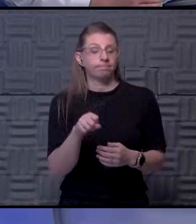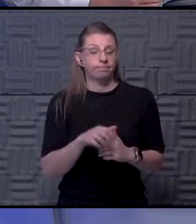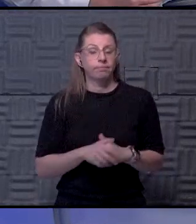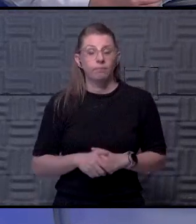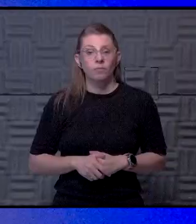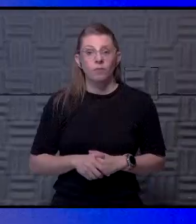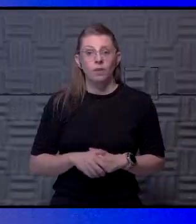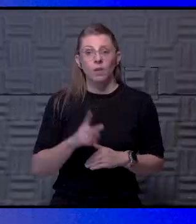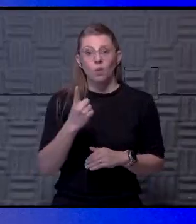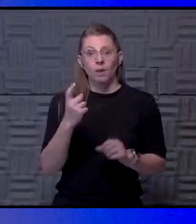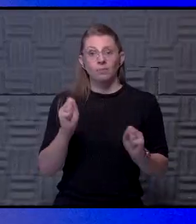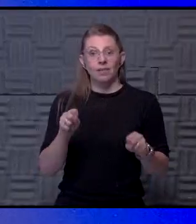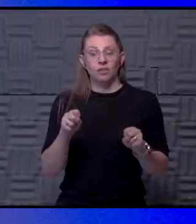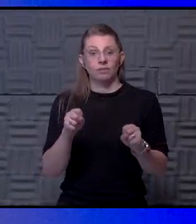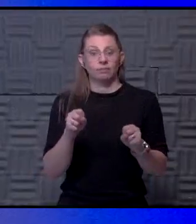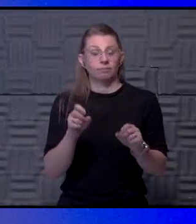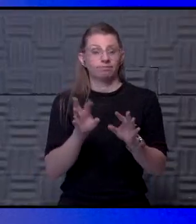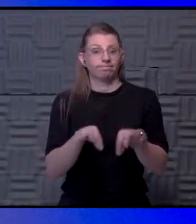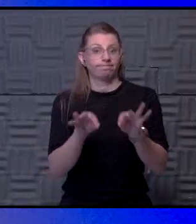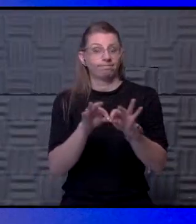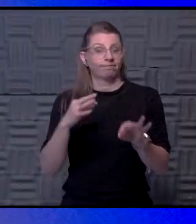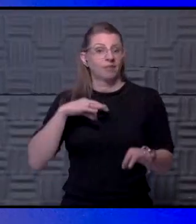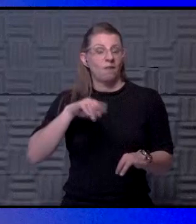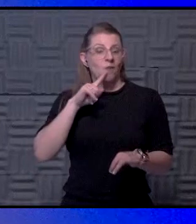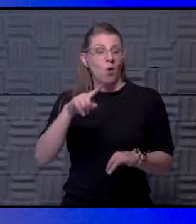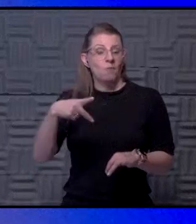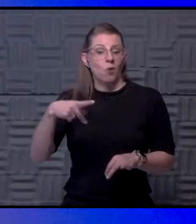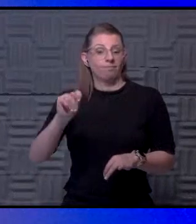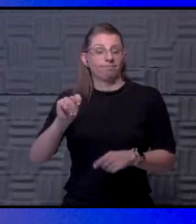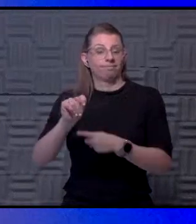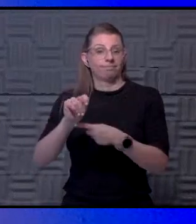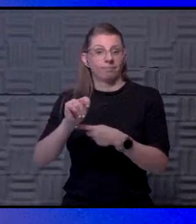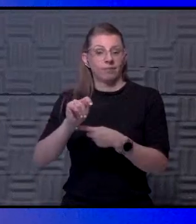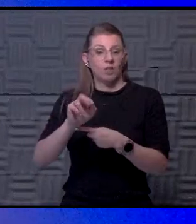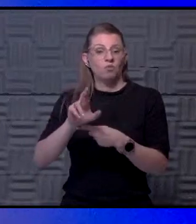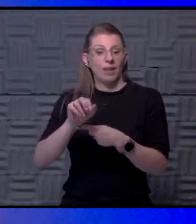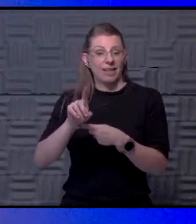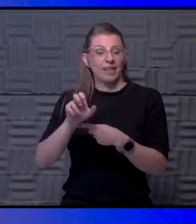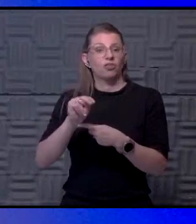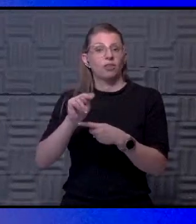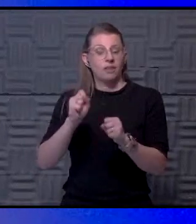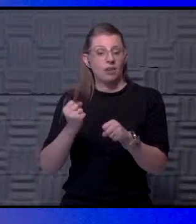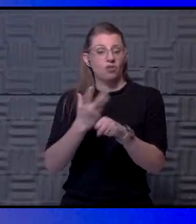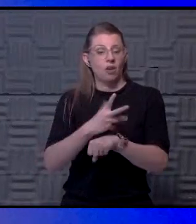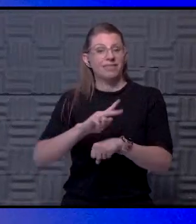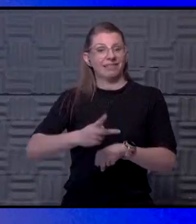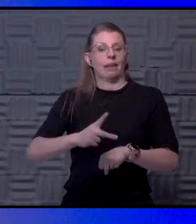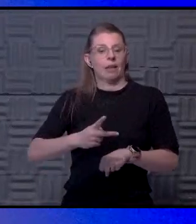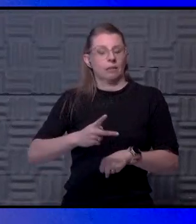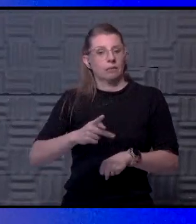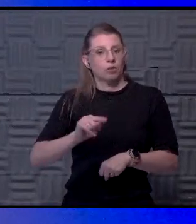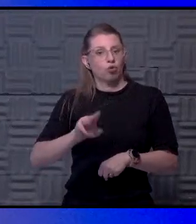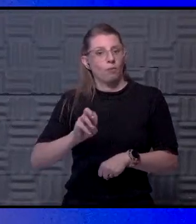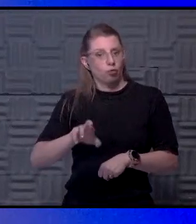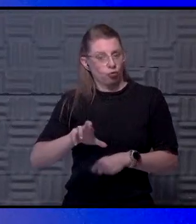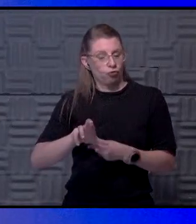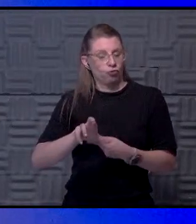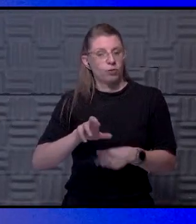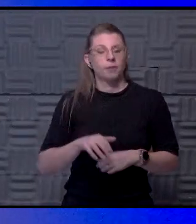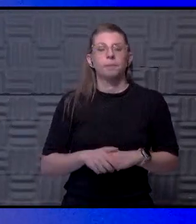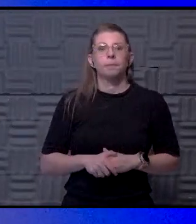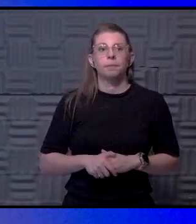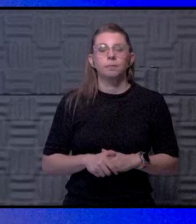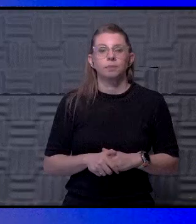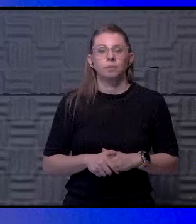the potential significant benefits of proton therapy. So radiation can cause a secondary tumor. And that's in